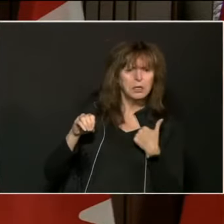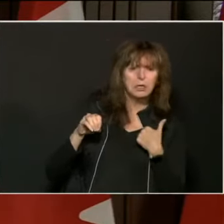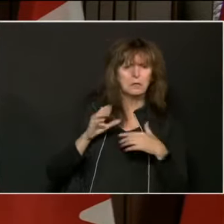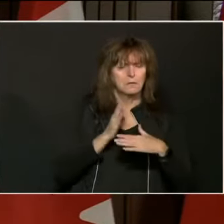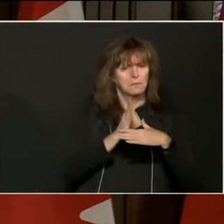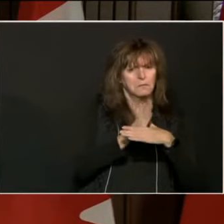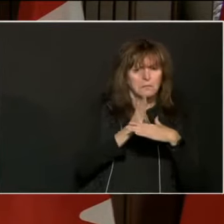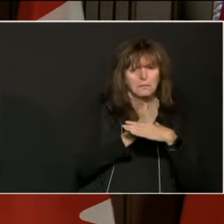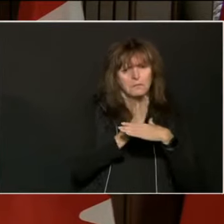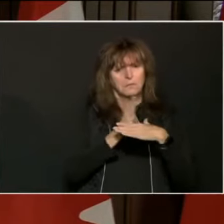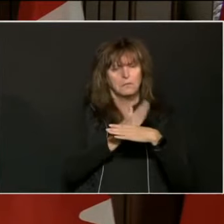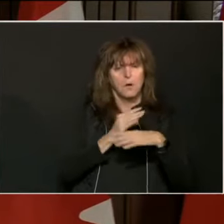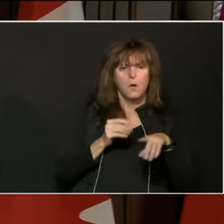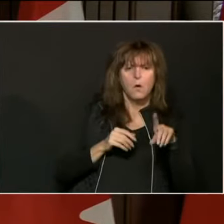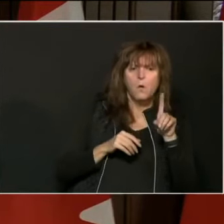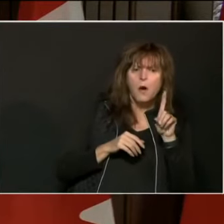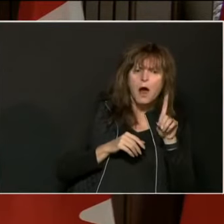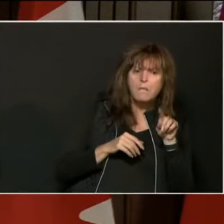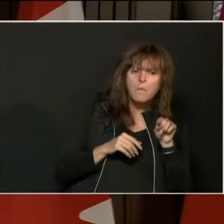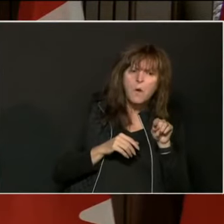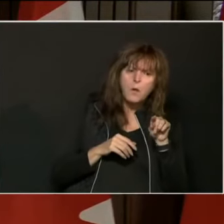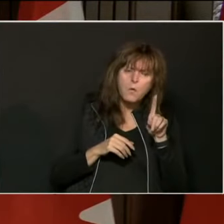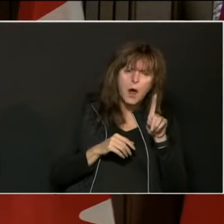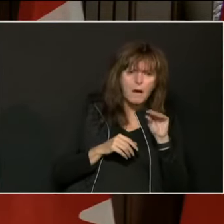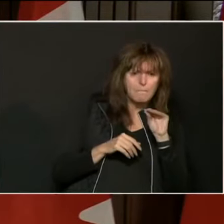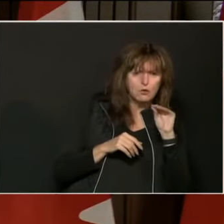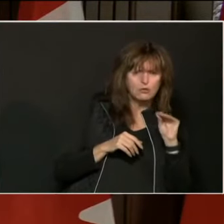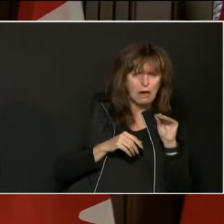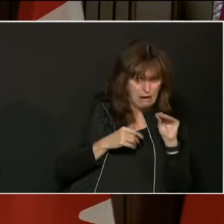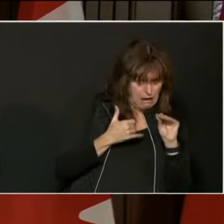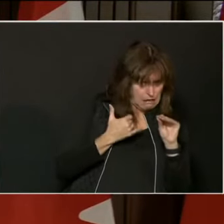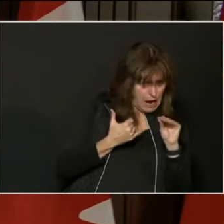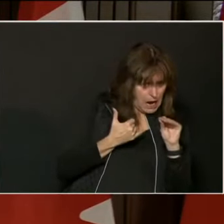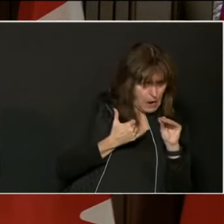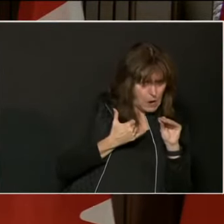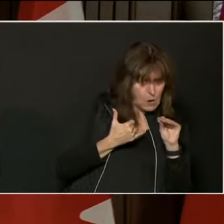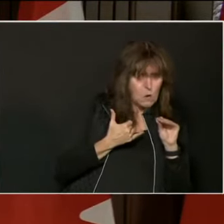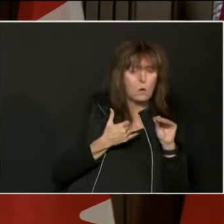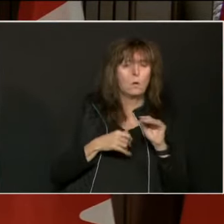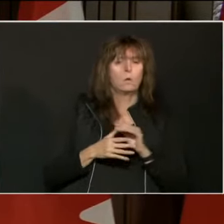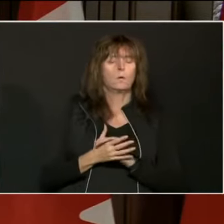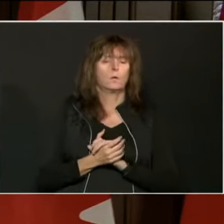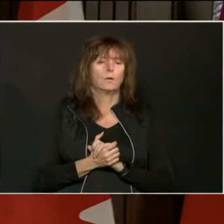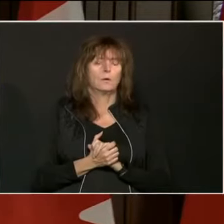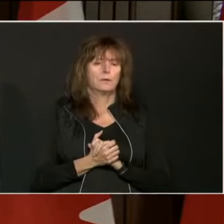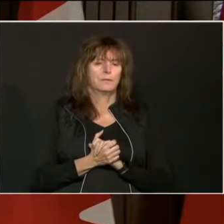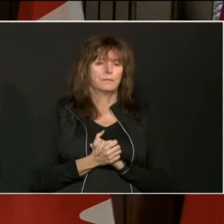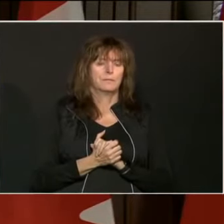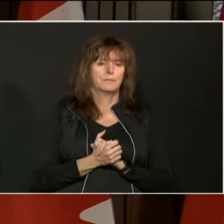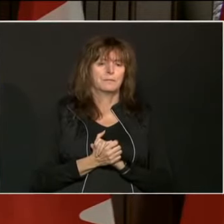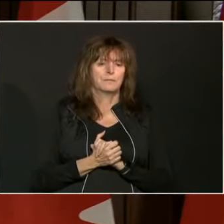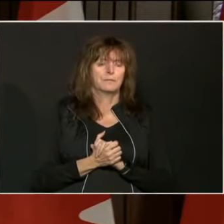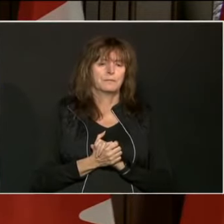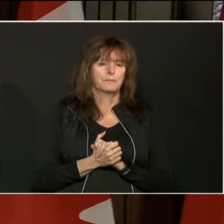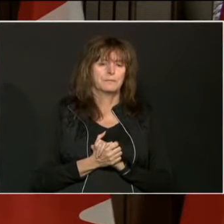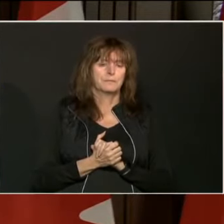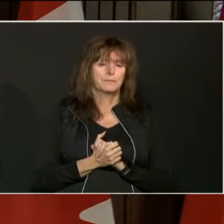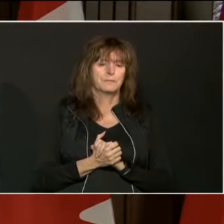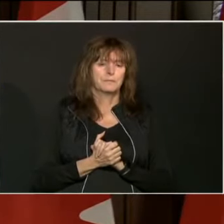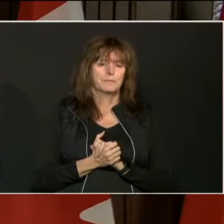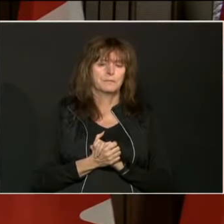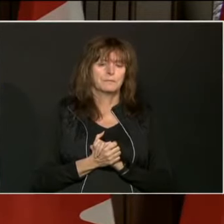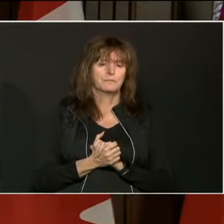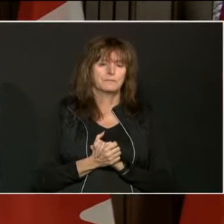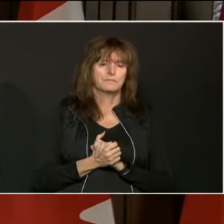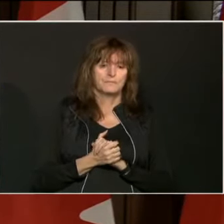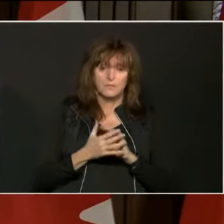1.1 at this time. All right. So do you have any sense then So is the lockdown